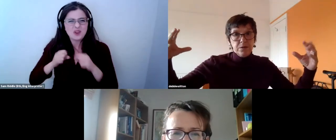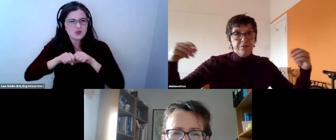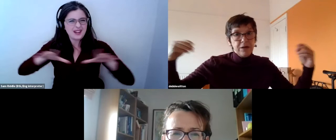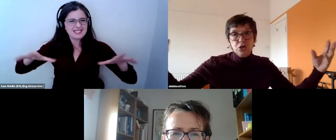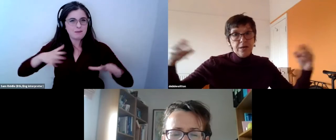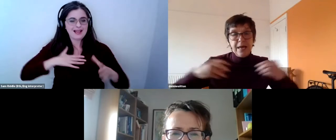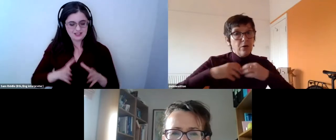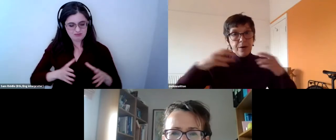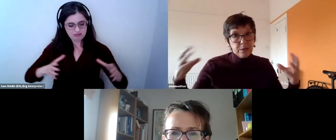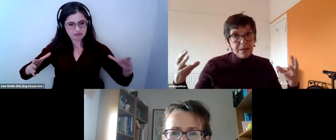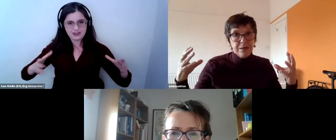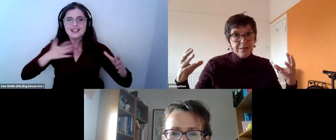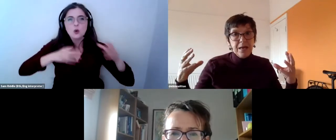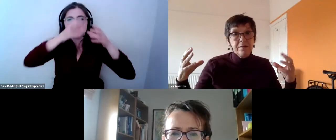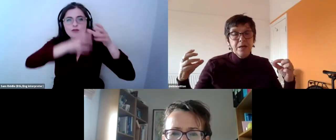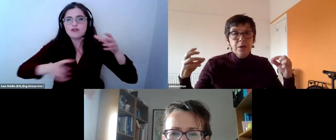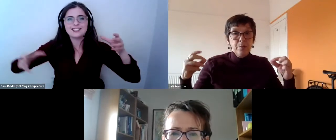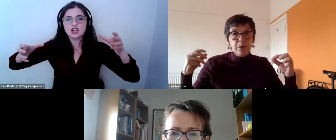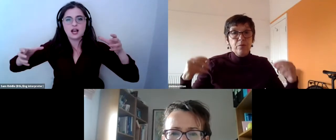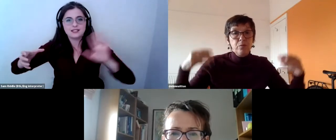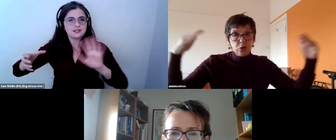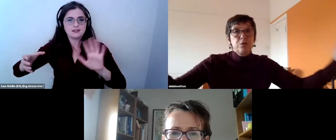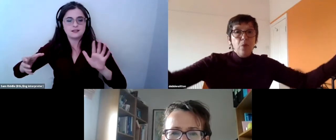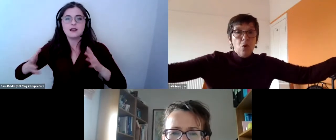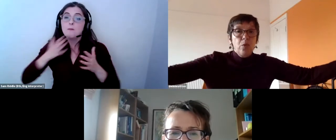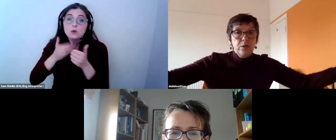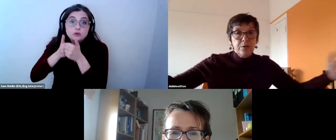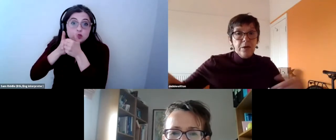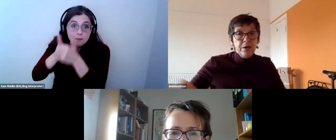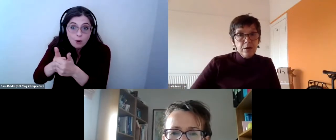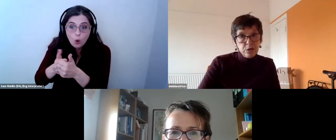looking to franchise out or expand ourselves, but to